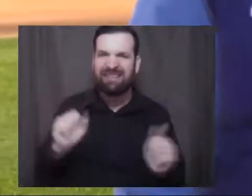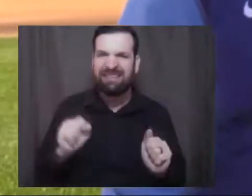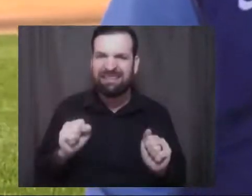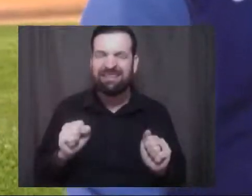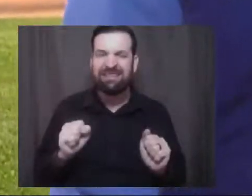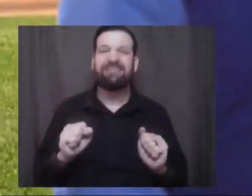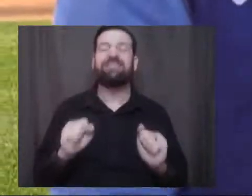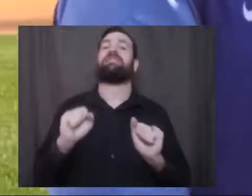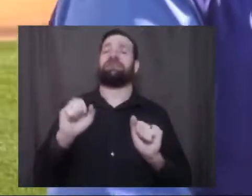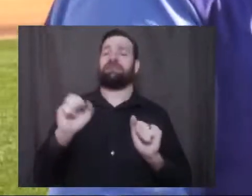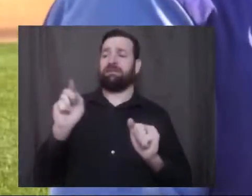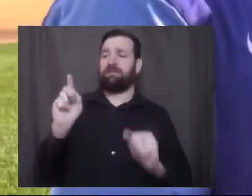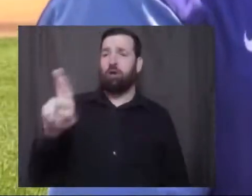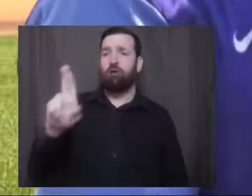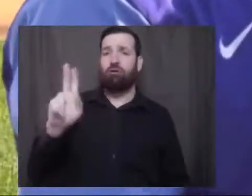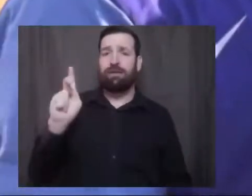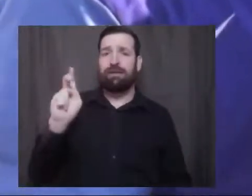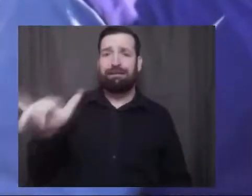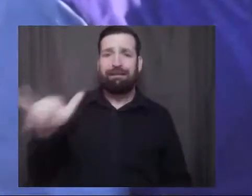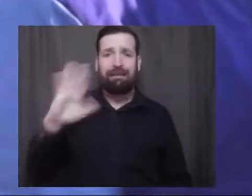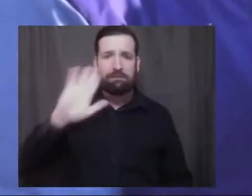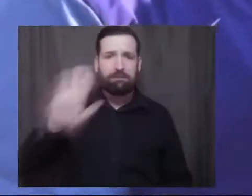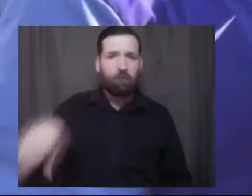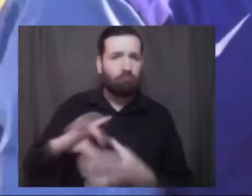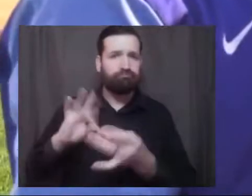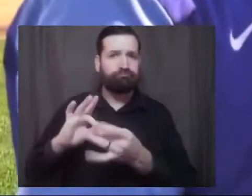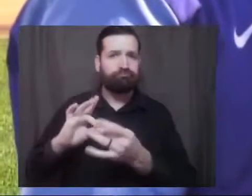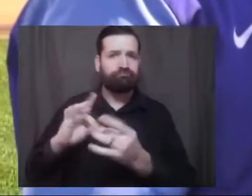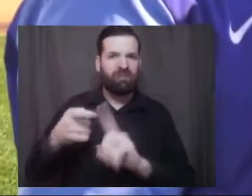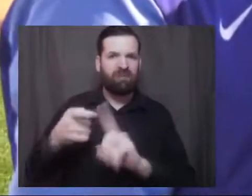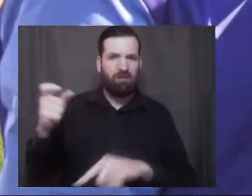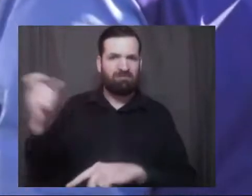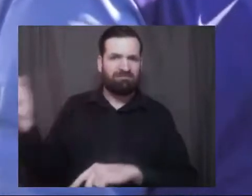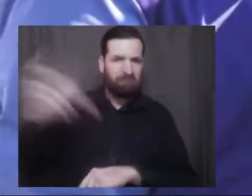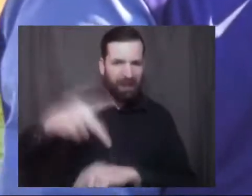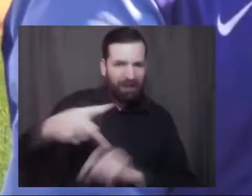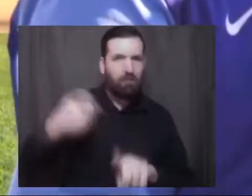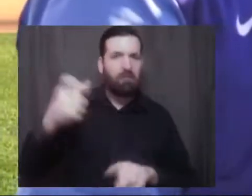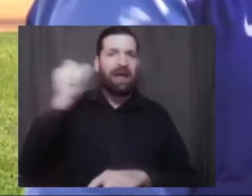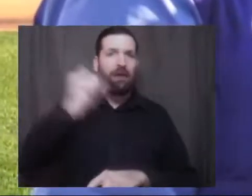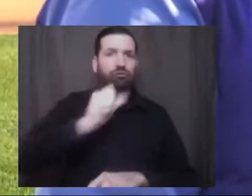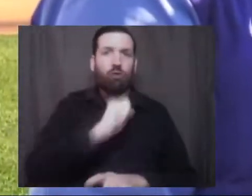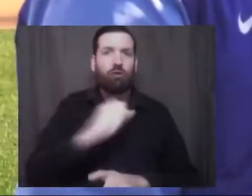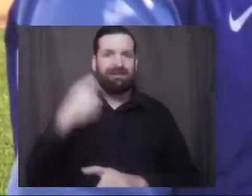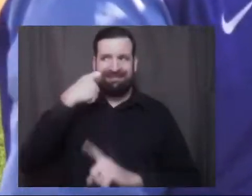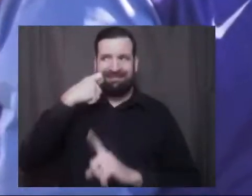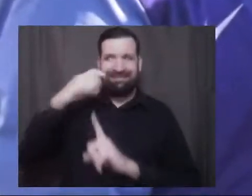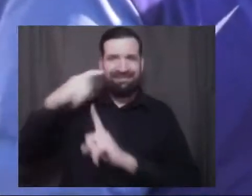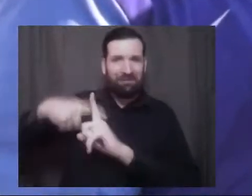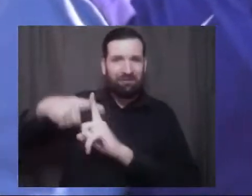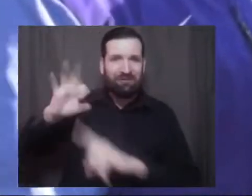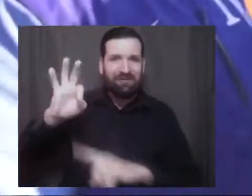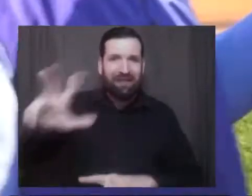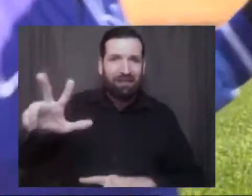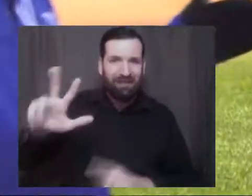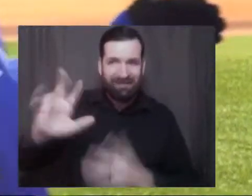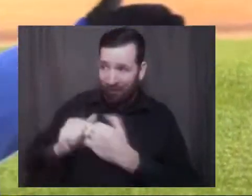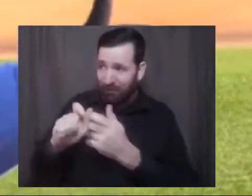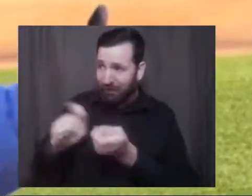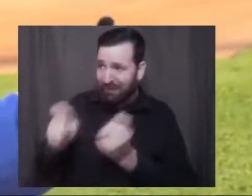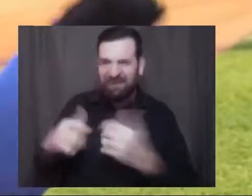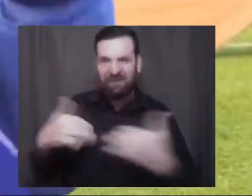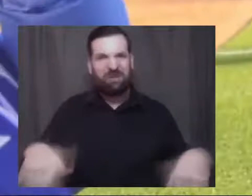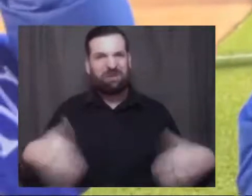just I know you just said you just got back from Arizona with the team, where it's 93 degrees. How are you adjusting? Yeah, it's not good today. It's